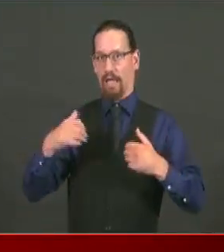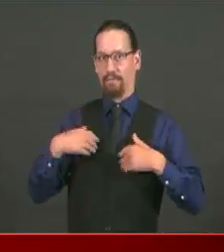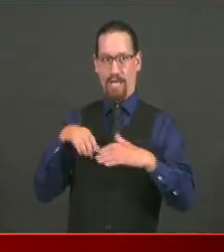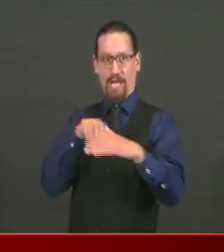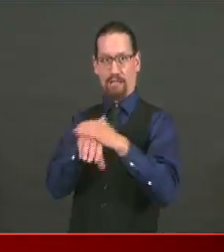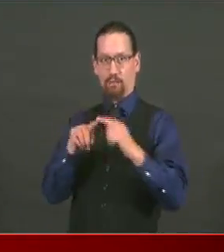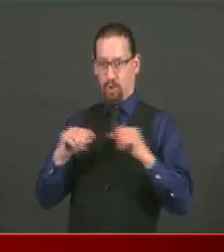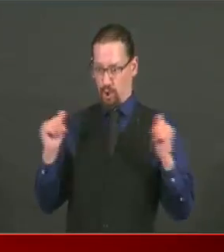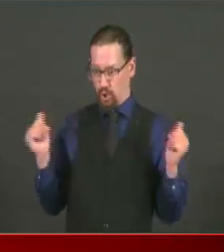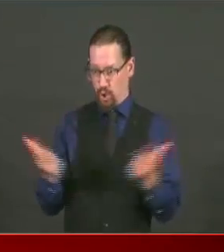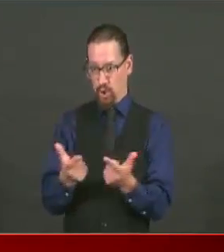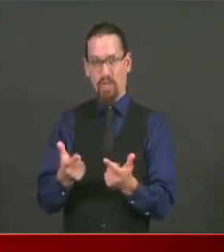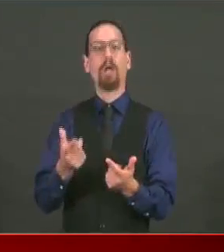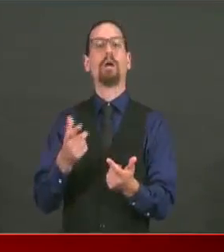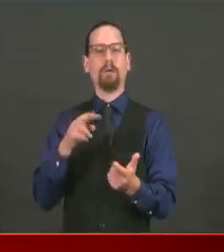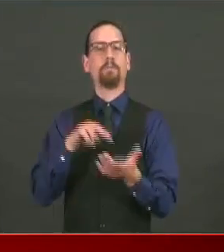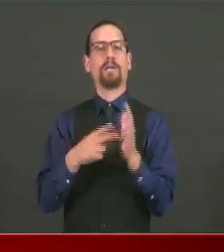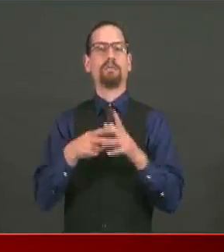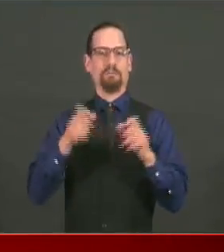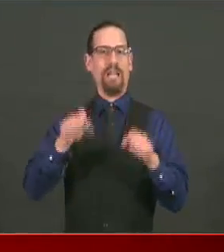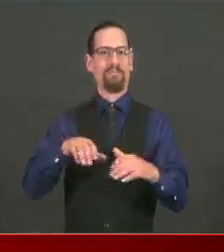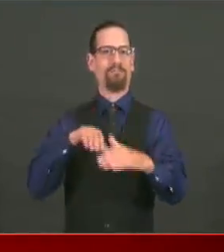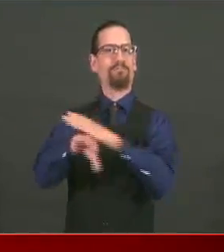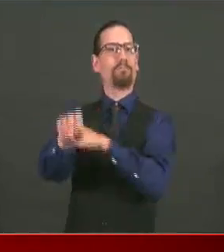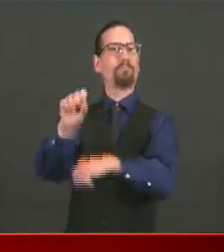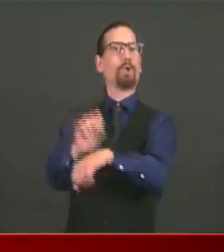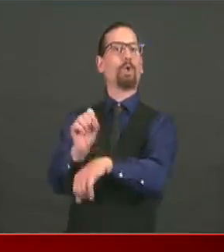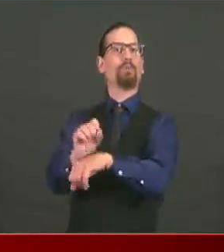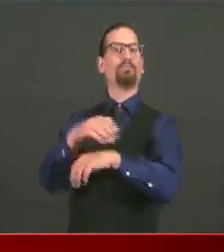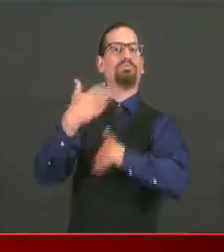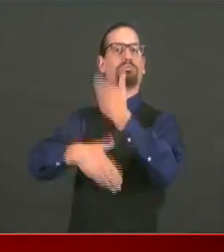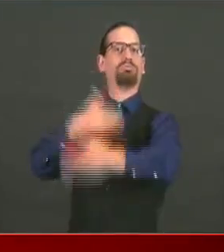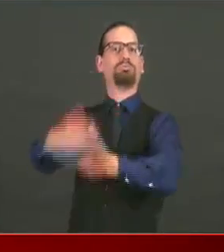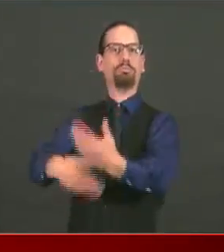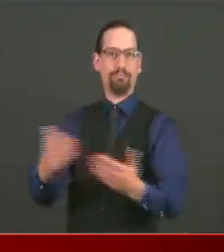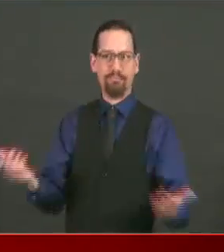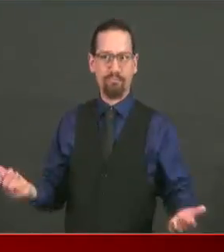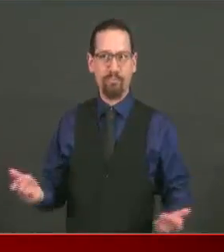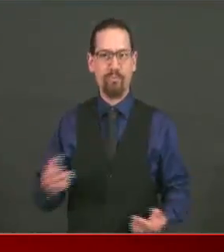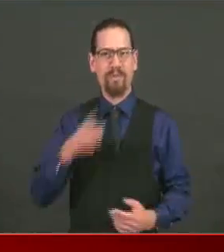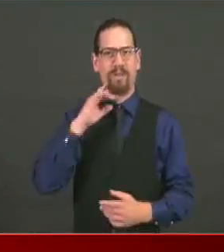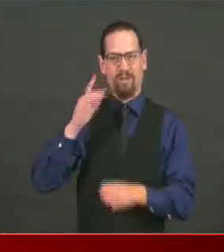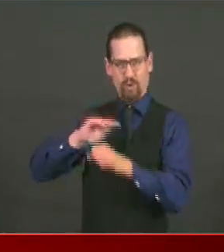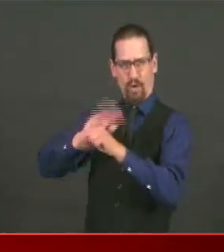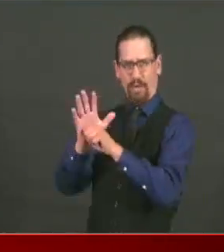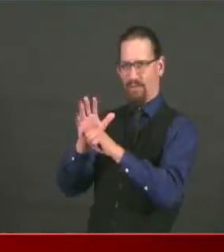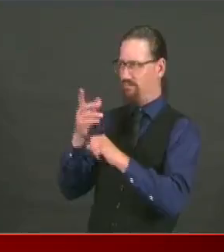the economy is really changing and COVID has put that on full display.